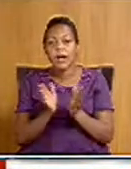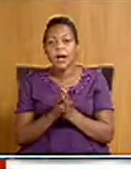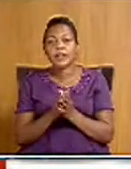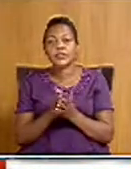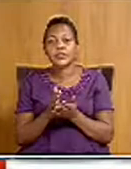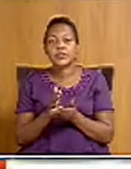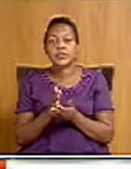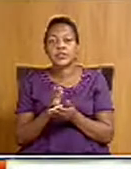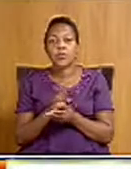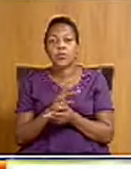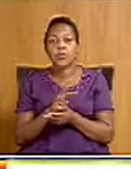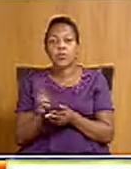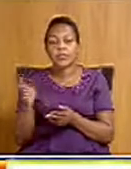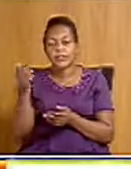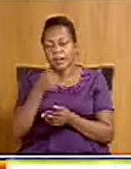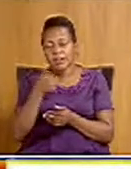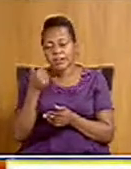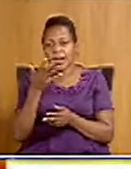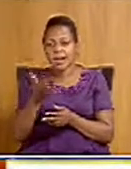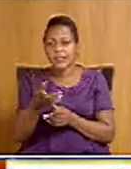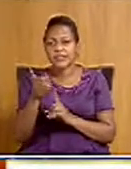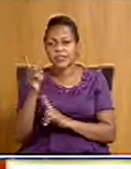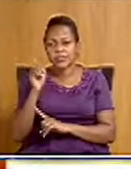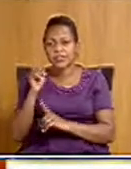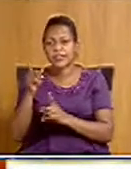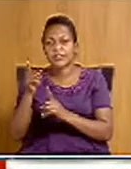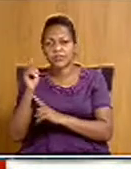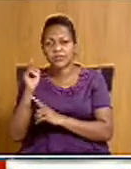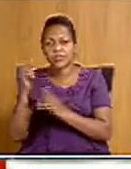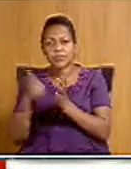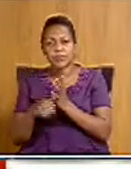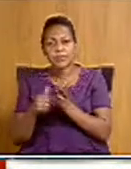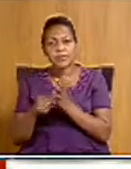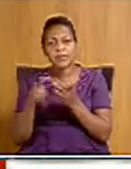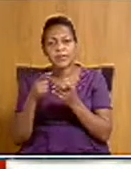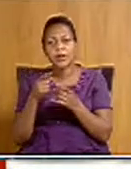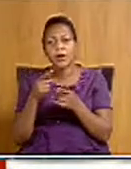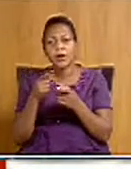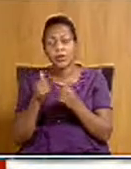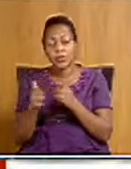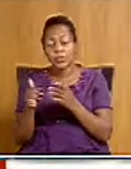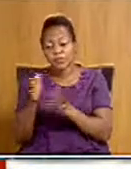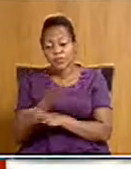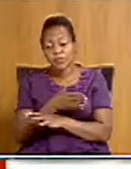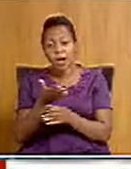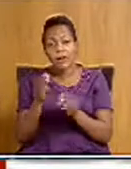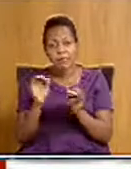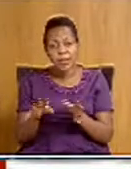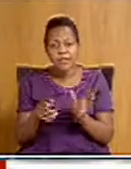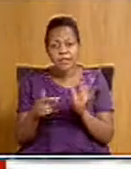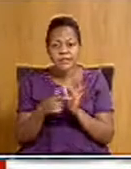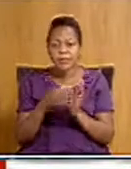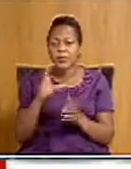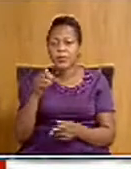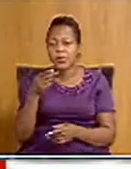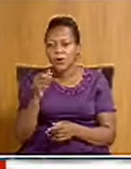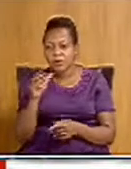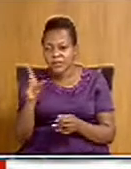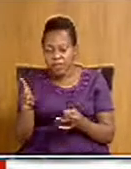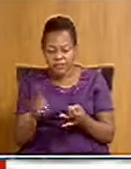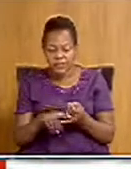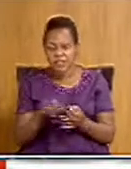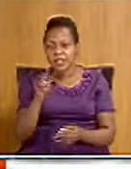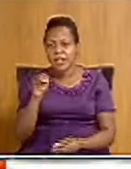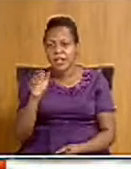Africa has been with security problems that were not there before. Libya, Chad, Mali,